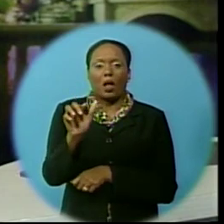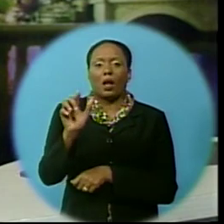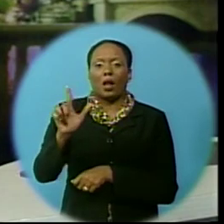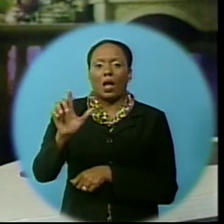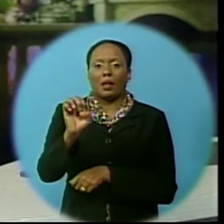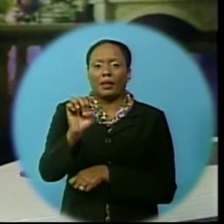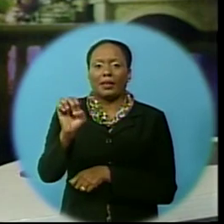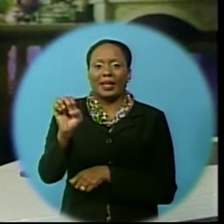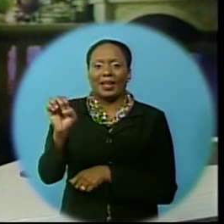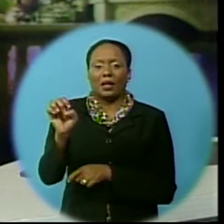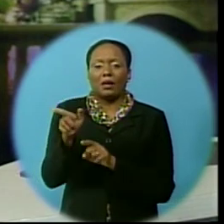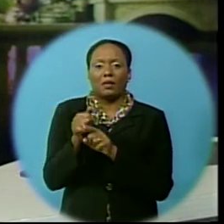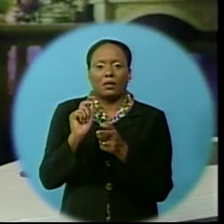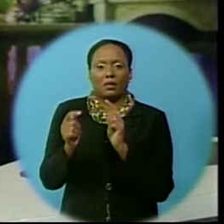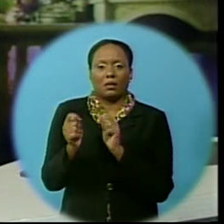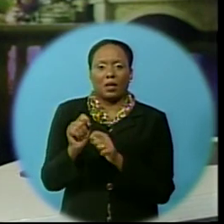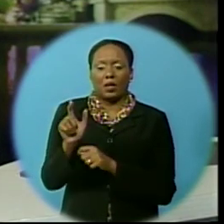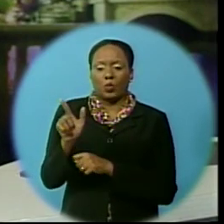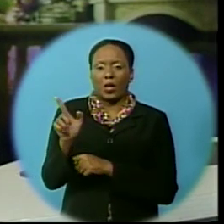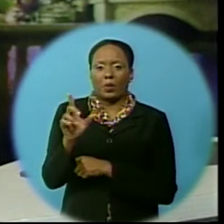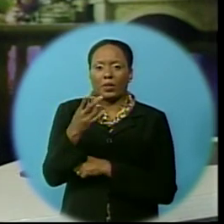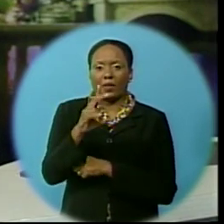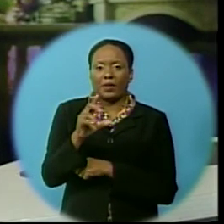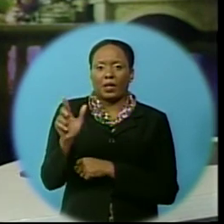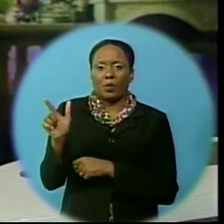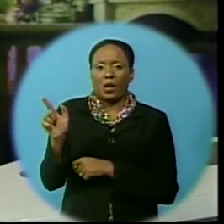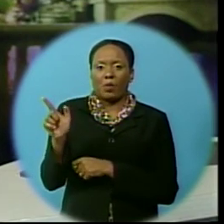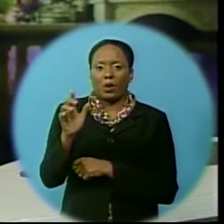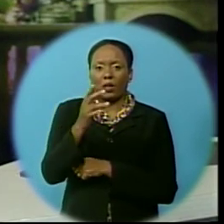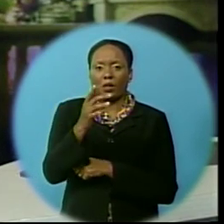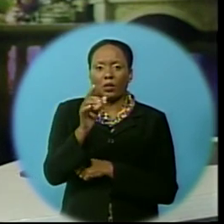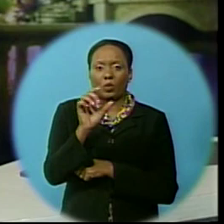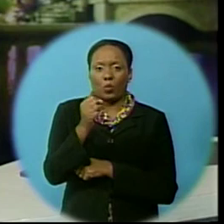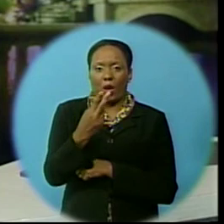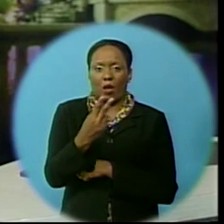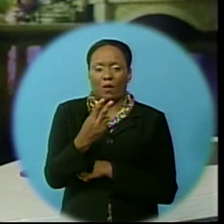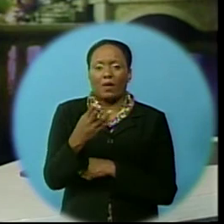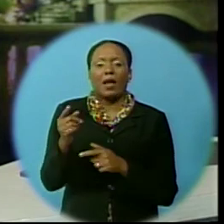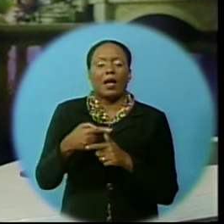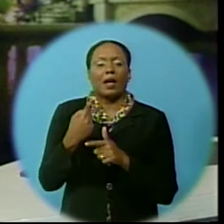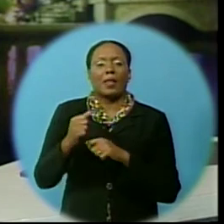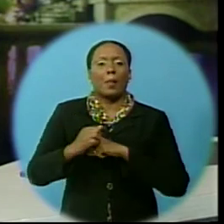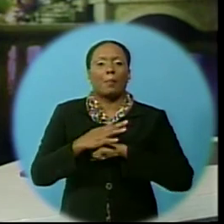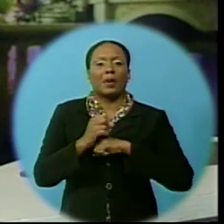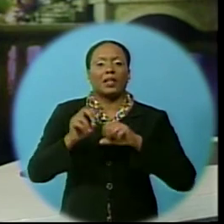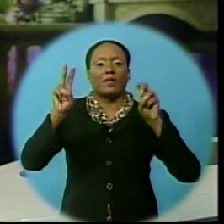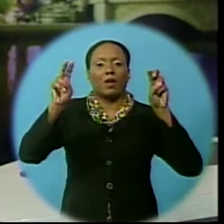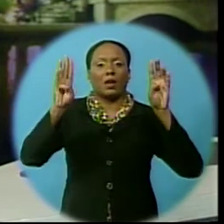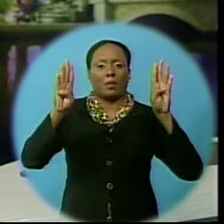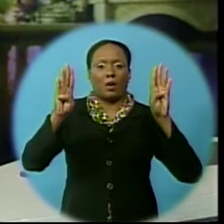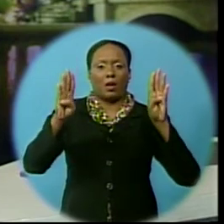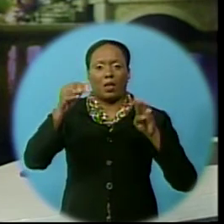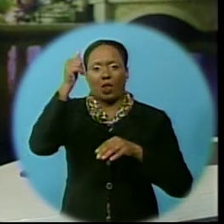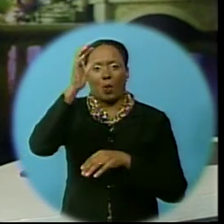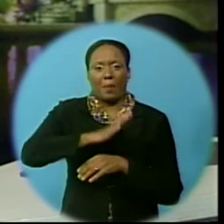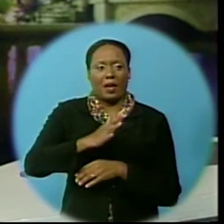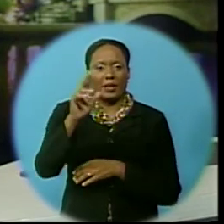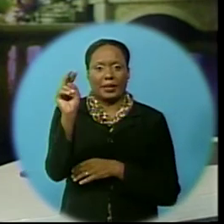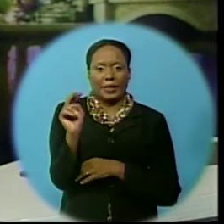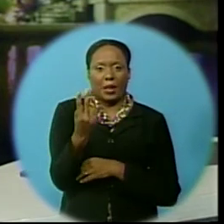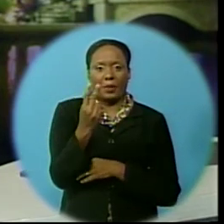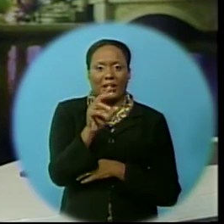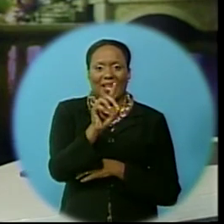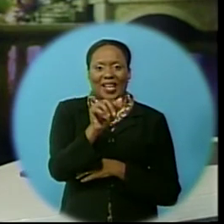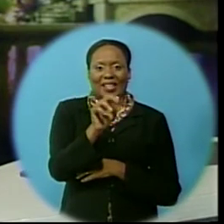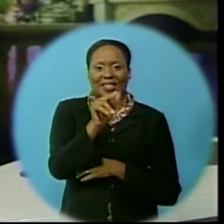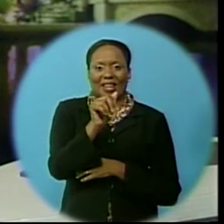and Tobago 21-17, 21-12. And in beach volleyball, both the men's pair of Darren Gill and Kyle Brown